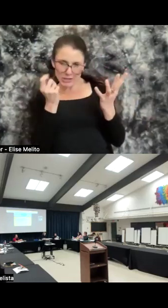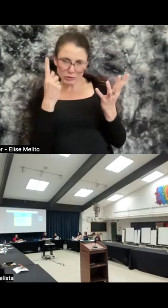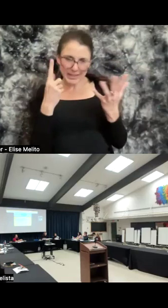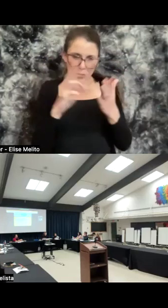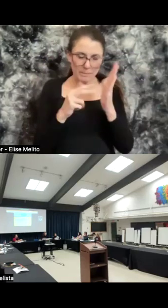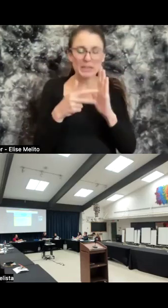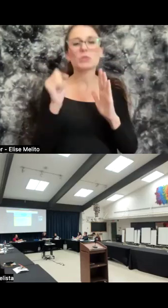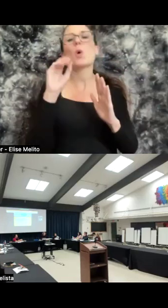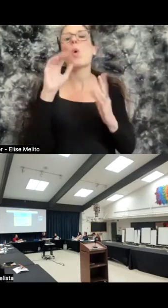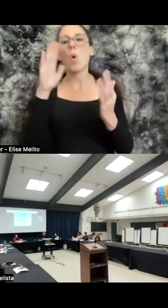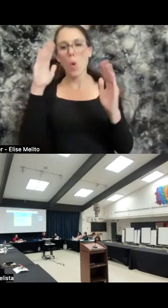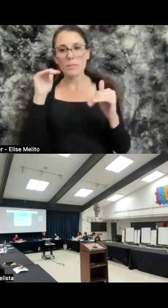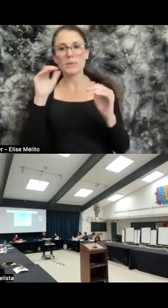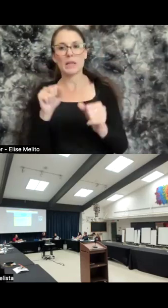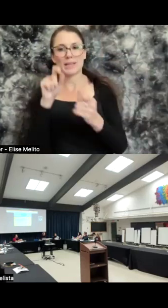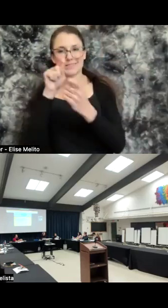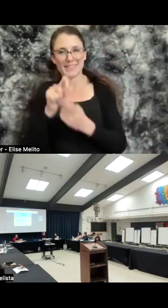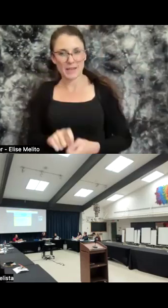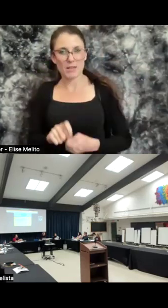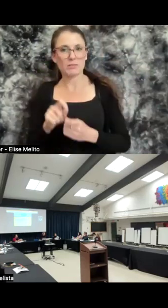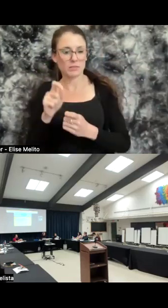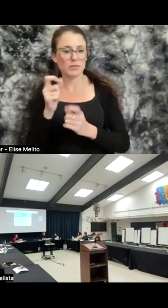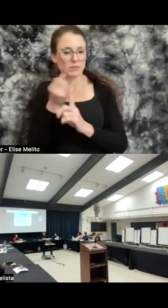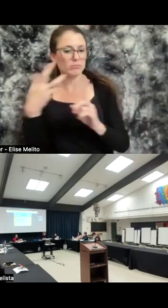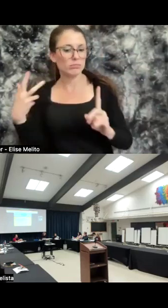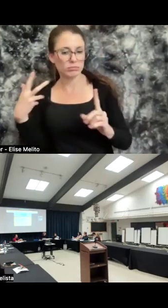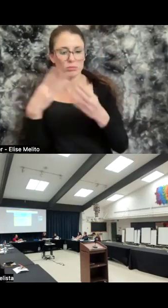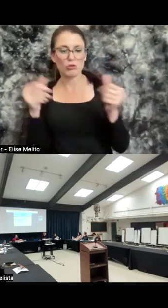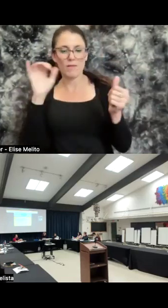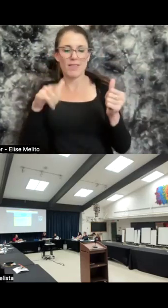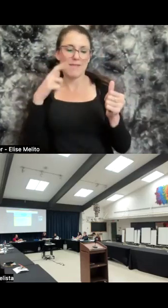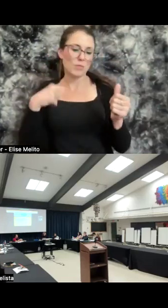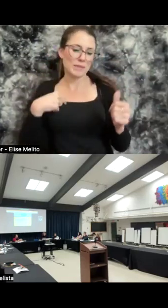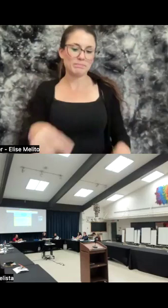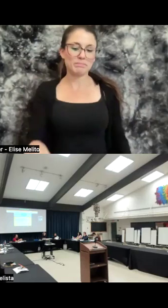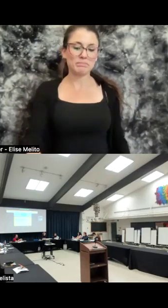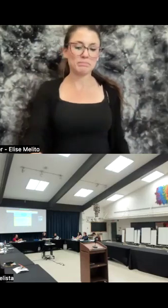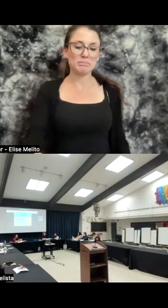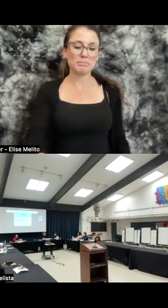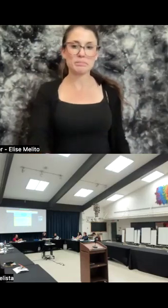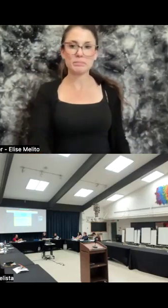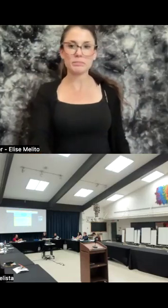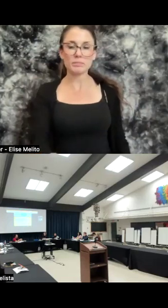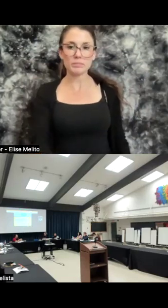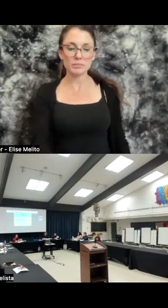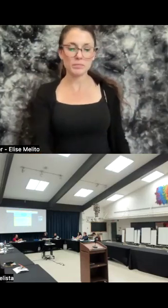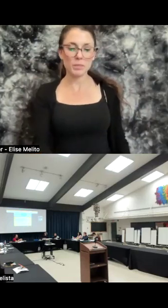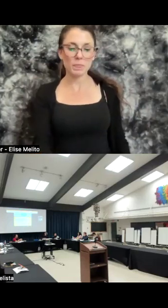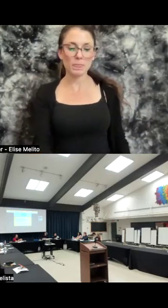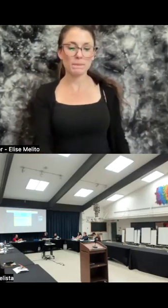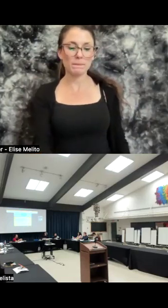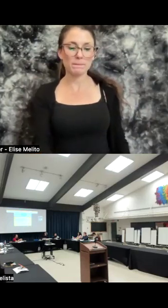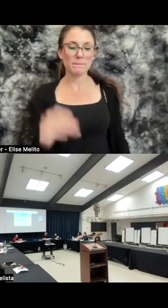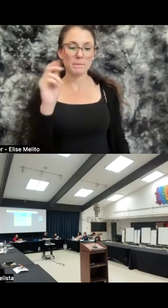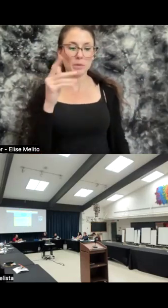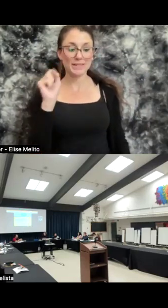get some details and solve that for me. Okay. Thank you. And